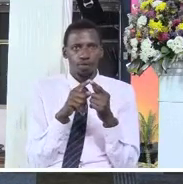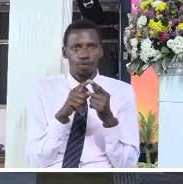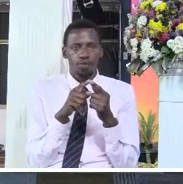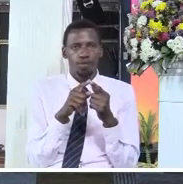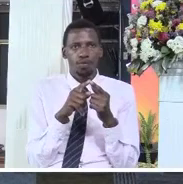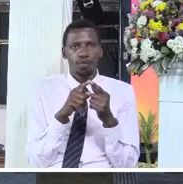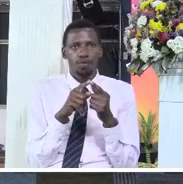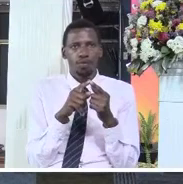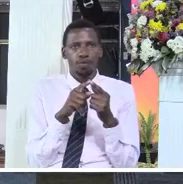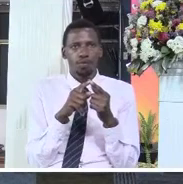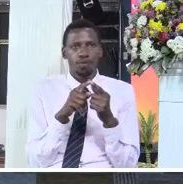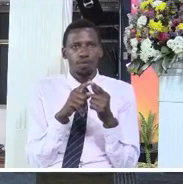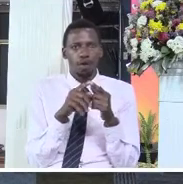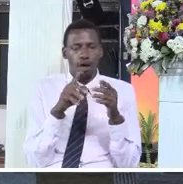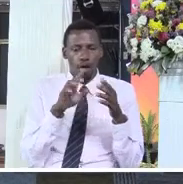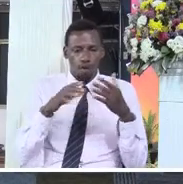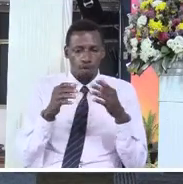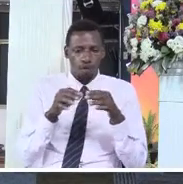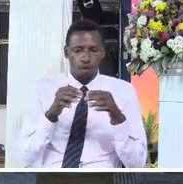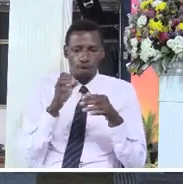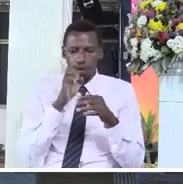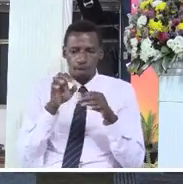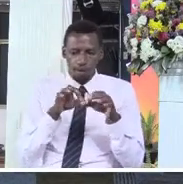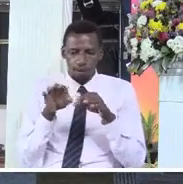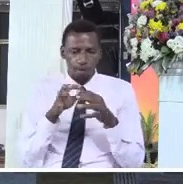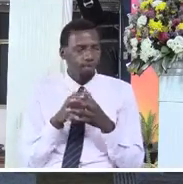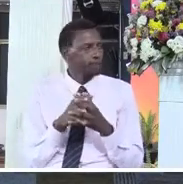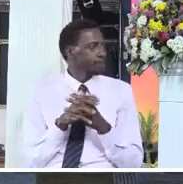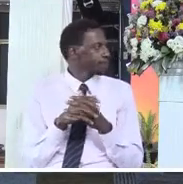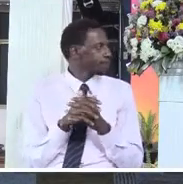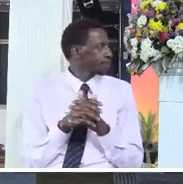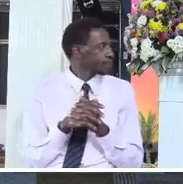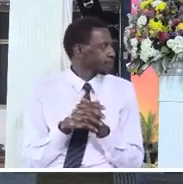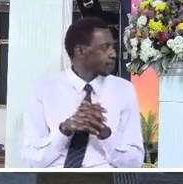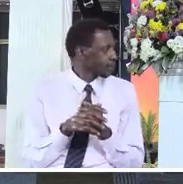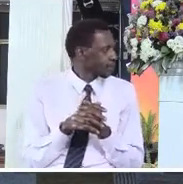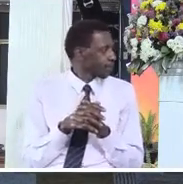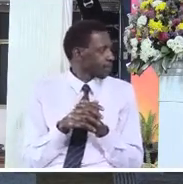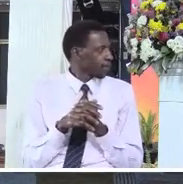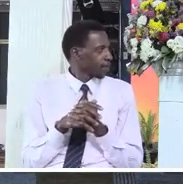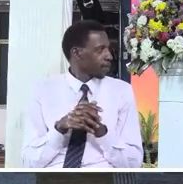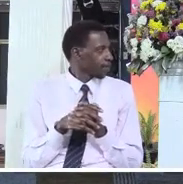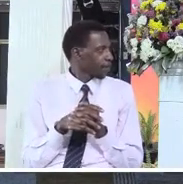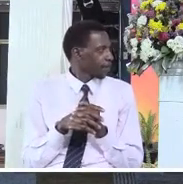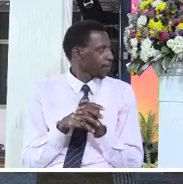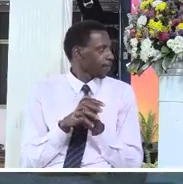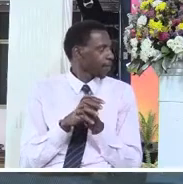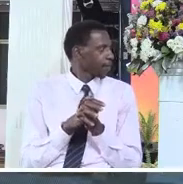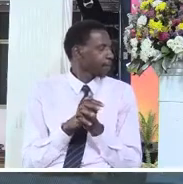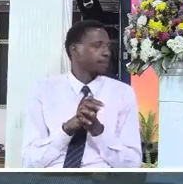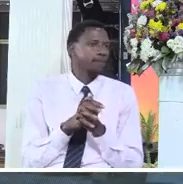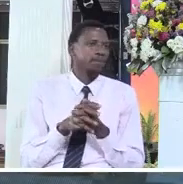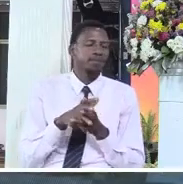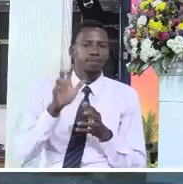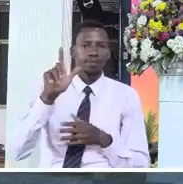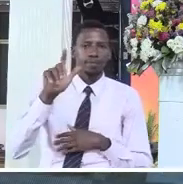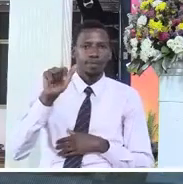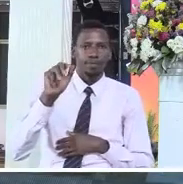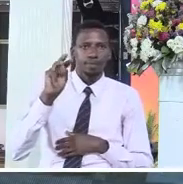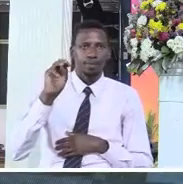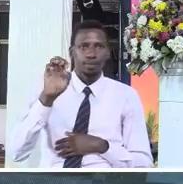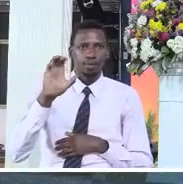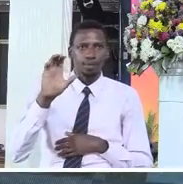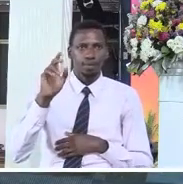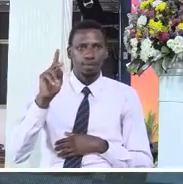perceive it as I stand. Thank you. Lamek, yeah, you almost threw stones when you said you came to University of